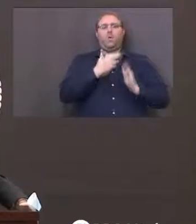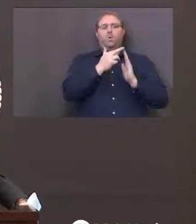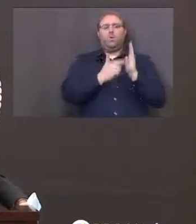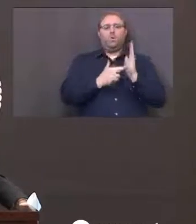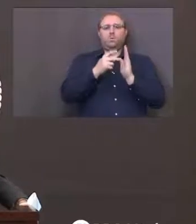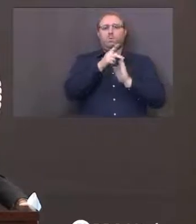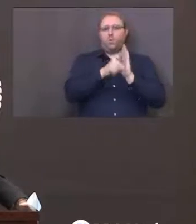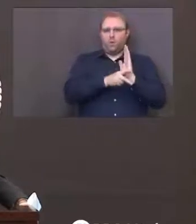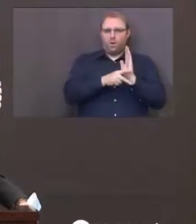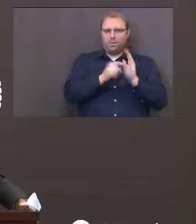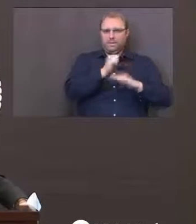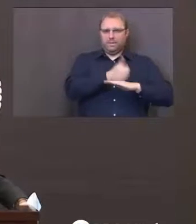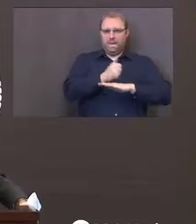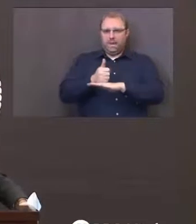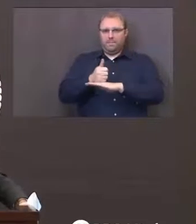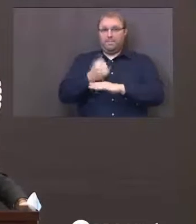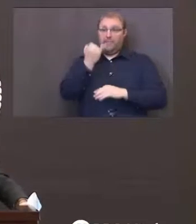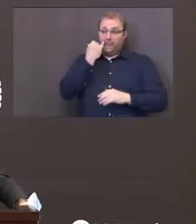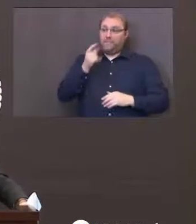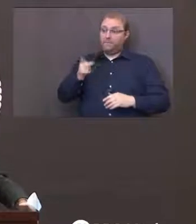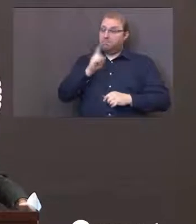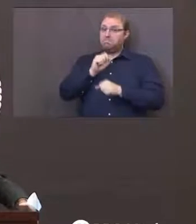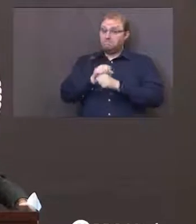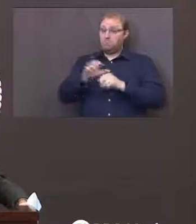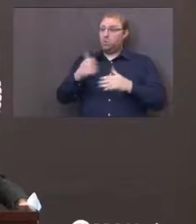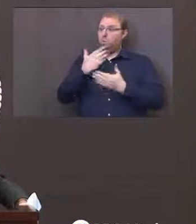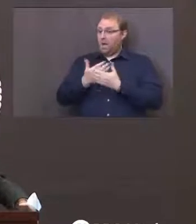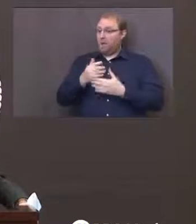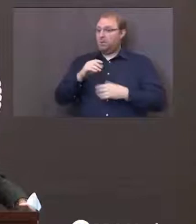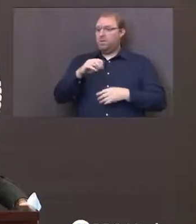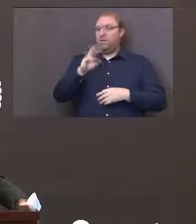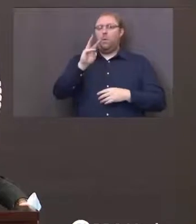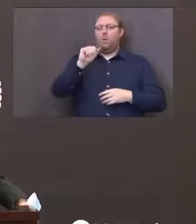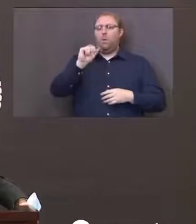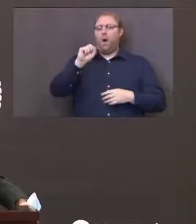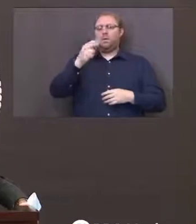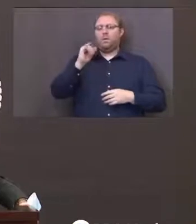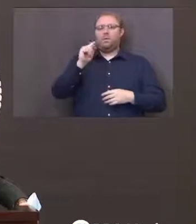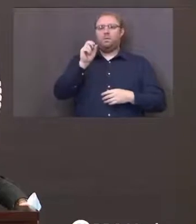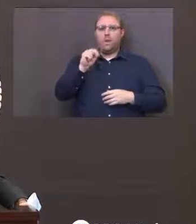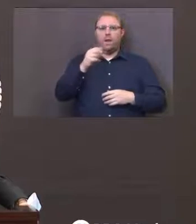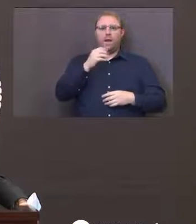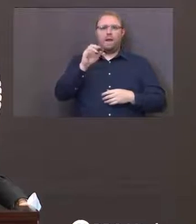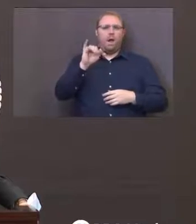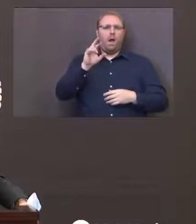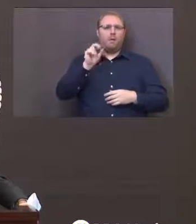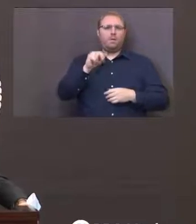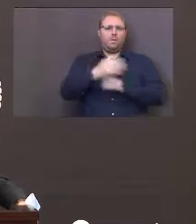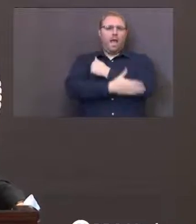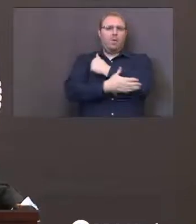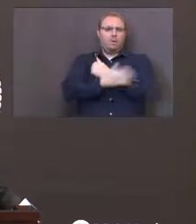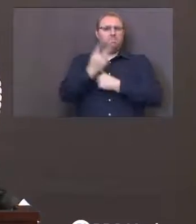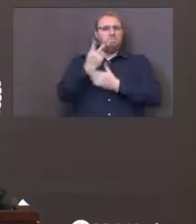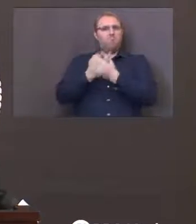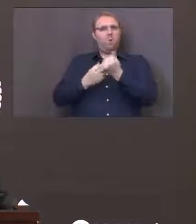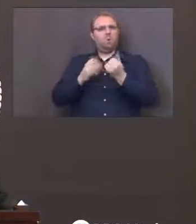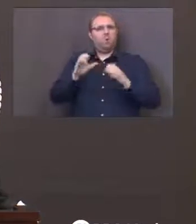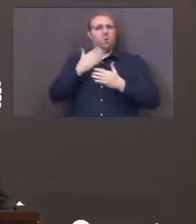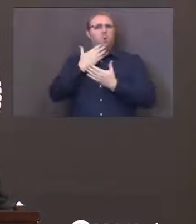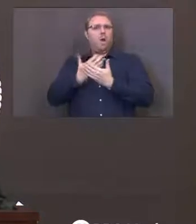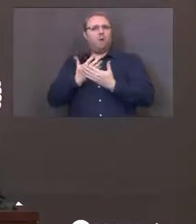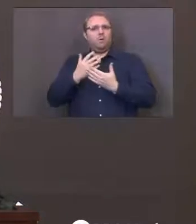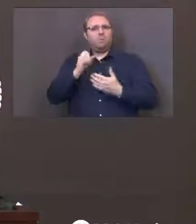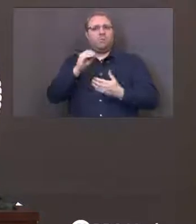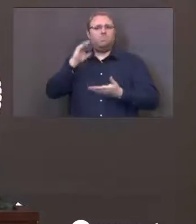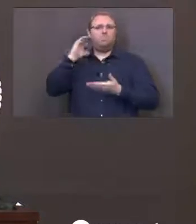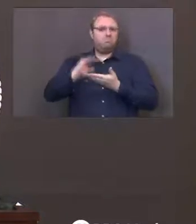If you meet those protocols, and Washington County and Iron County, for example, are getting close, but there's a few areas of transmission